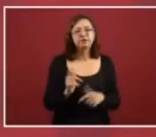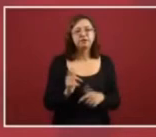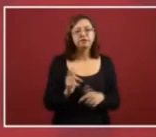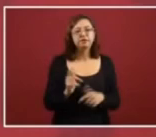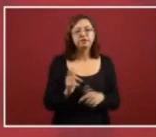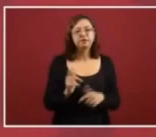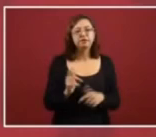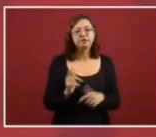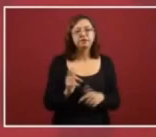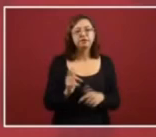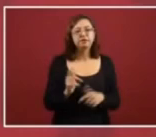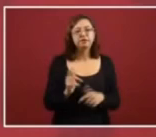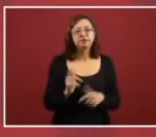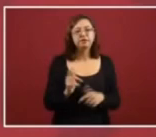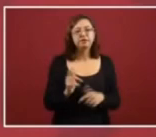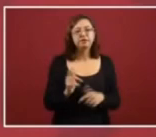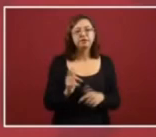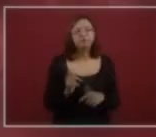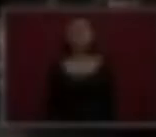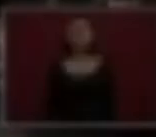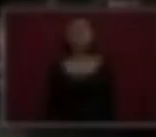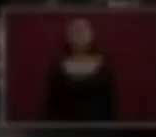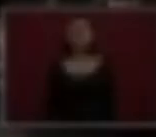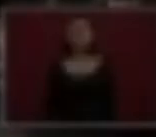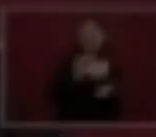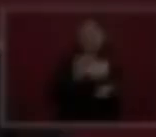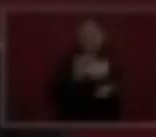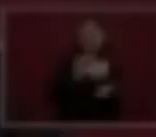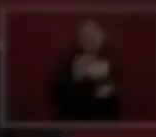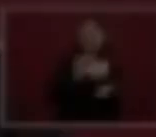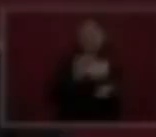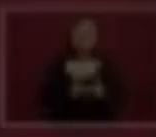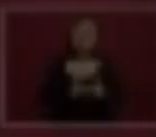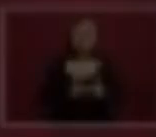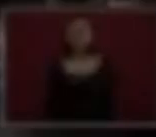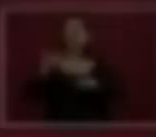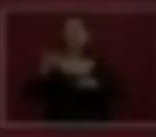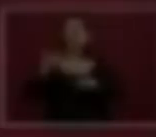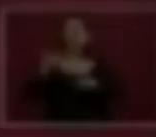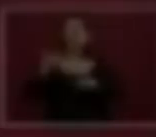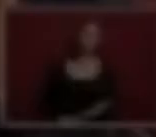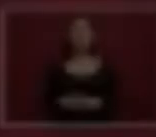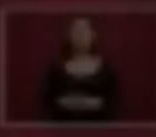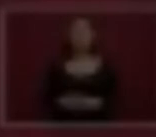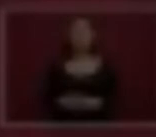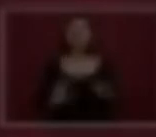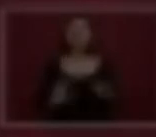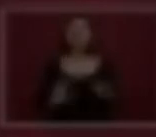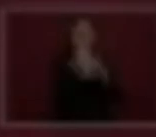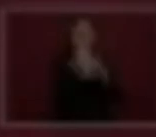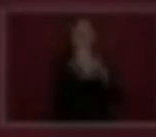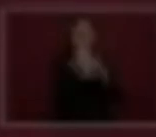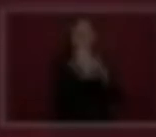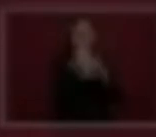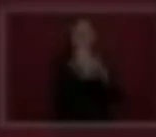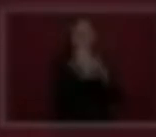these situations. Okay, now we're going to go to another question. And let's see.